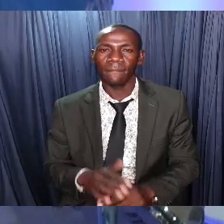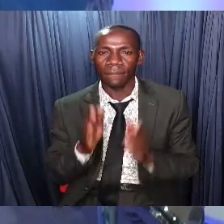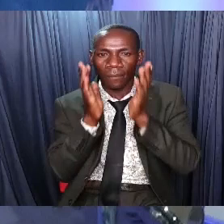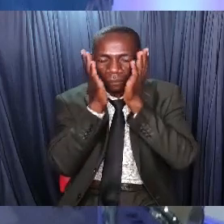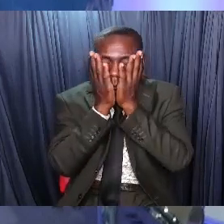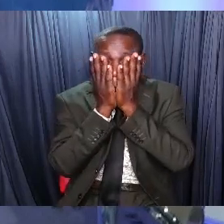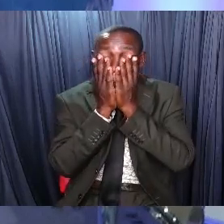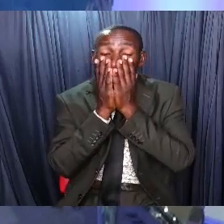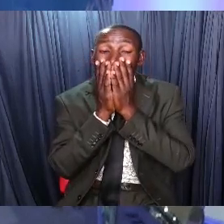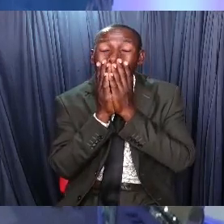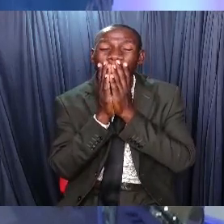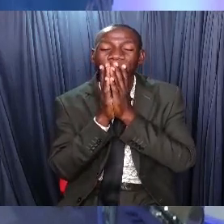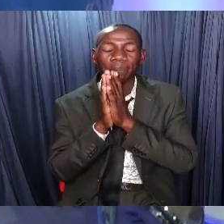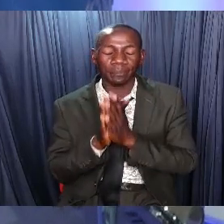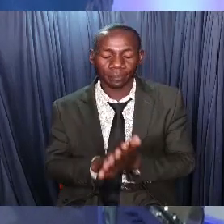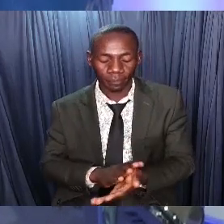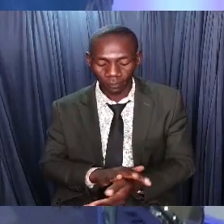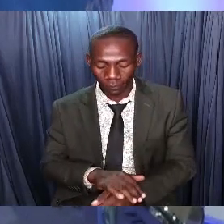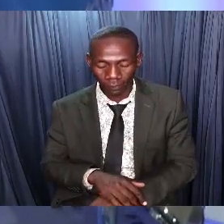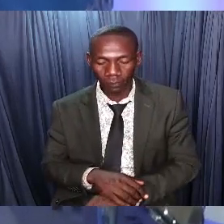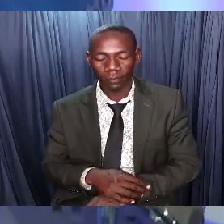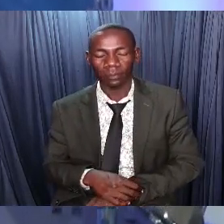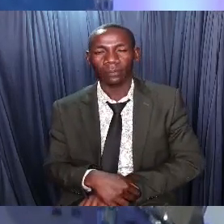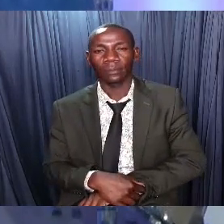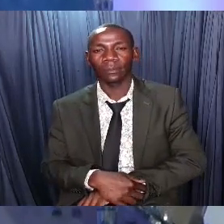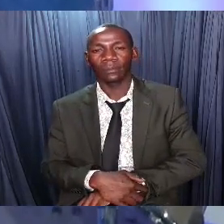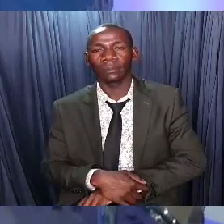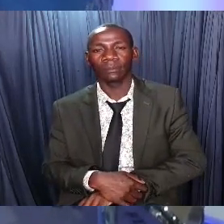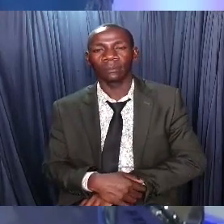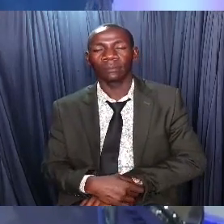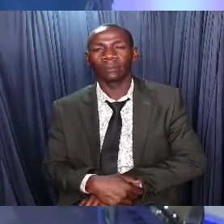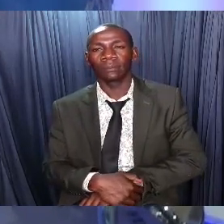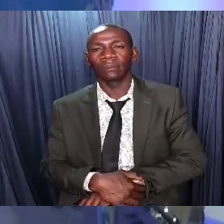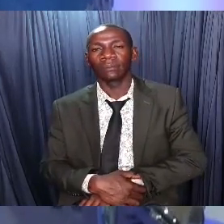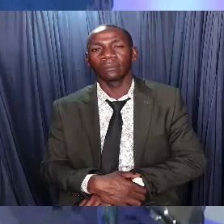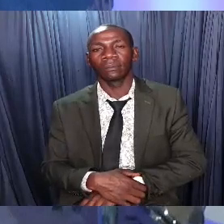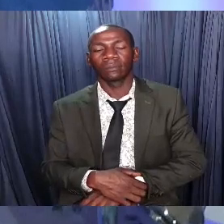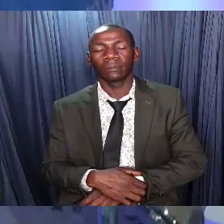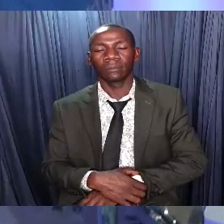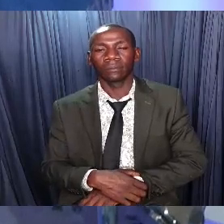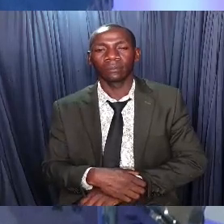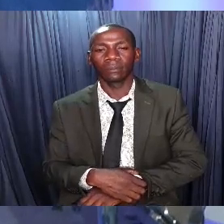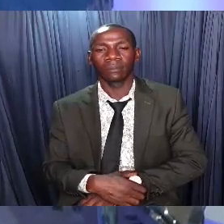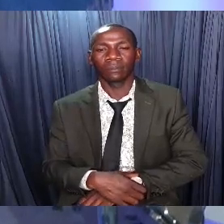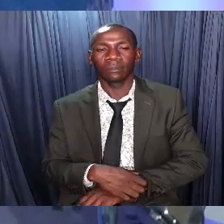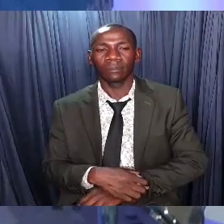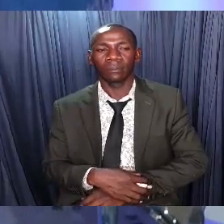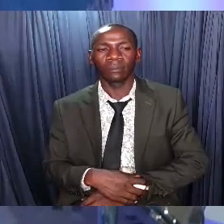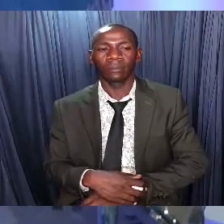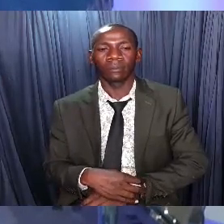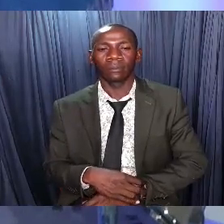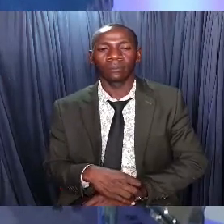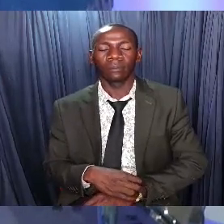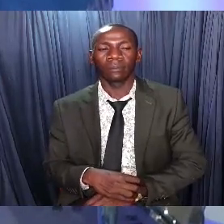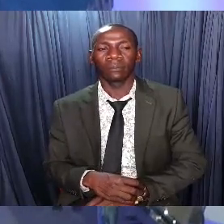bow, and go out to the field, and take me some venison, and make me some savoury meat, such as I